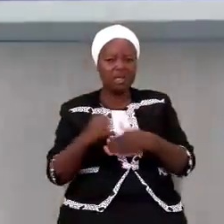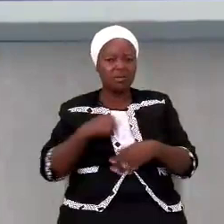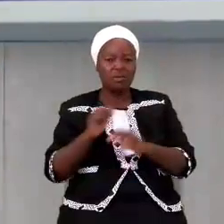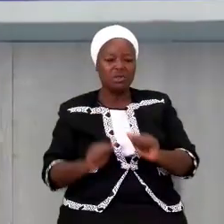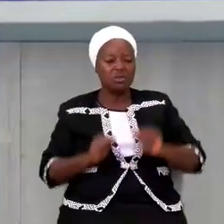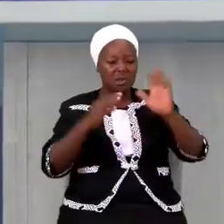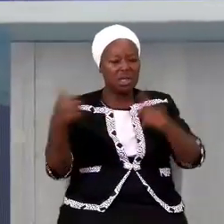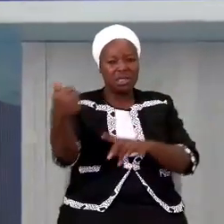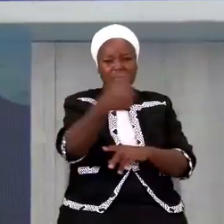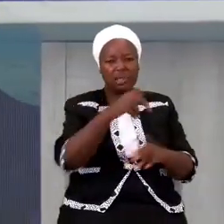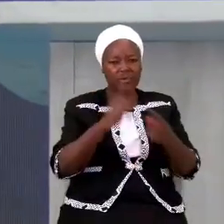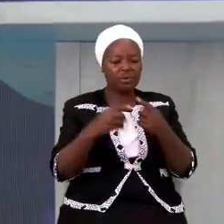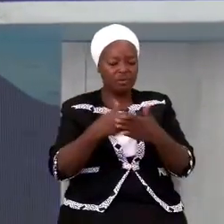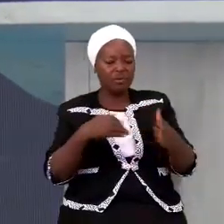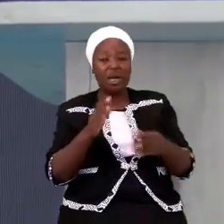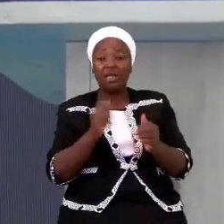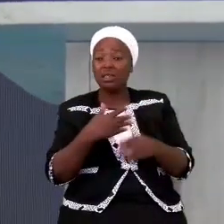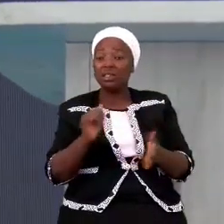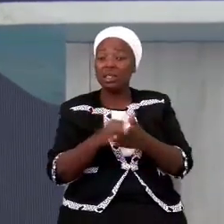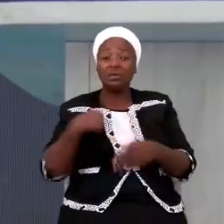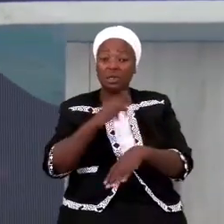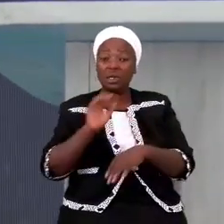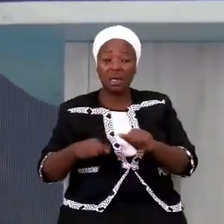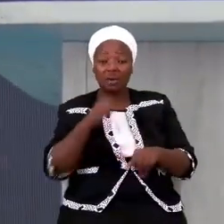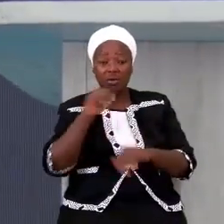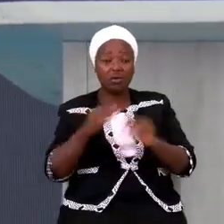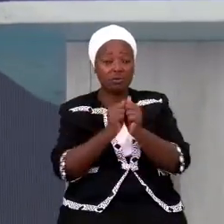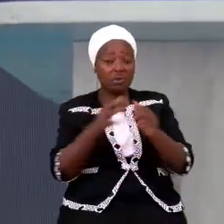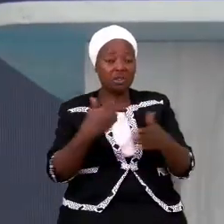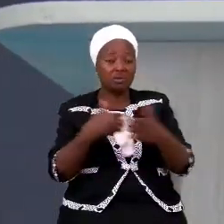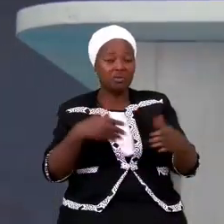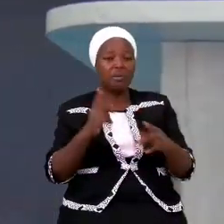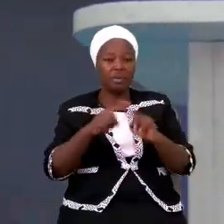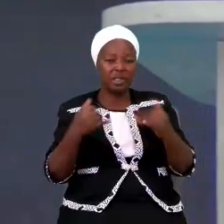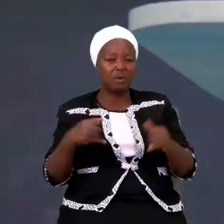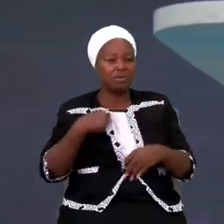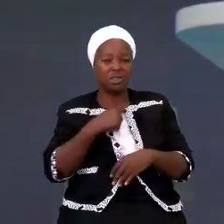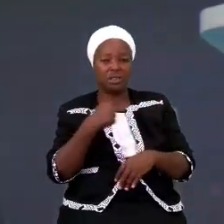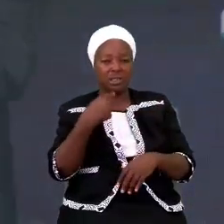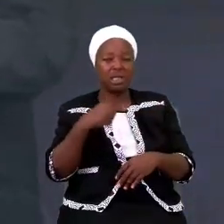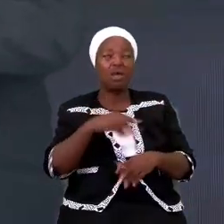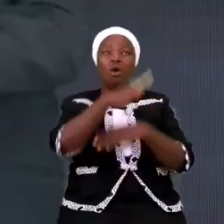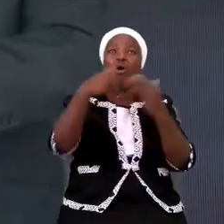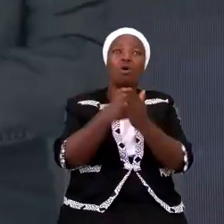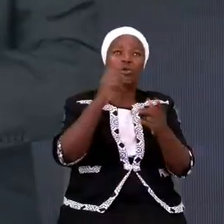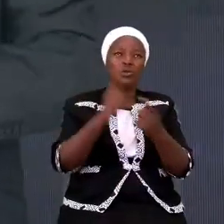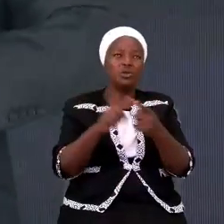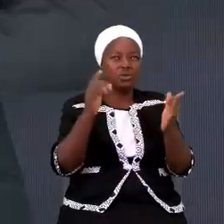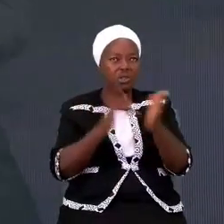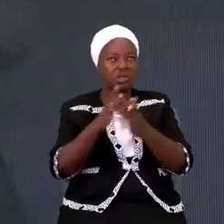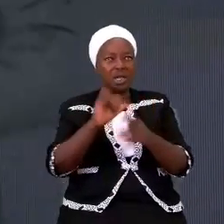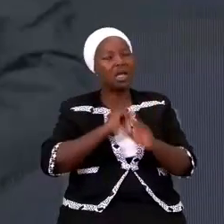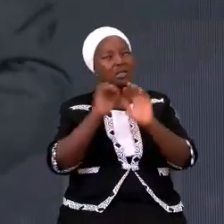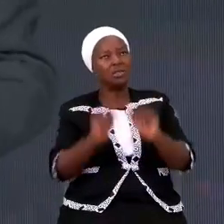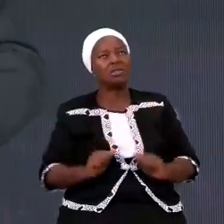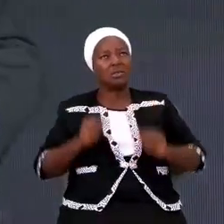Jesus I surrender, all to him I freely give. Nobody is forcing me. It's not the pastor forcing me. If he's